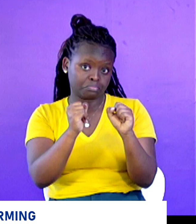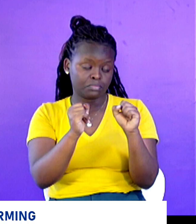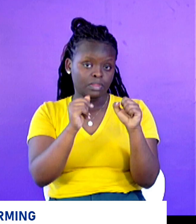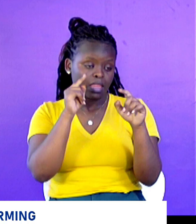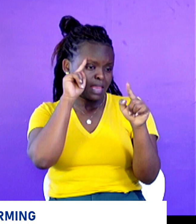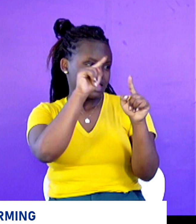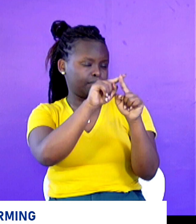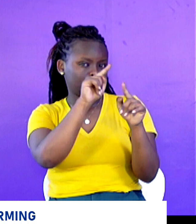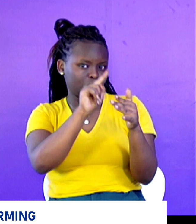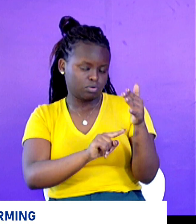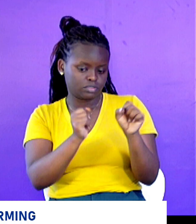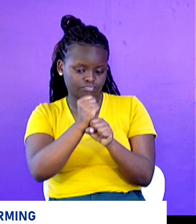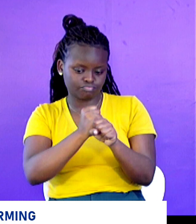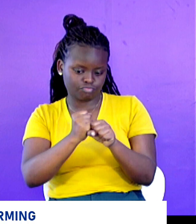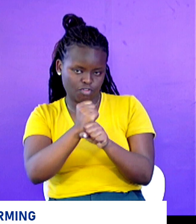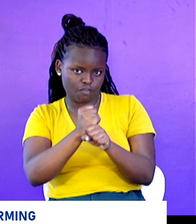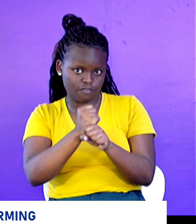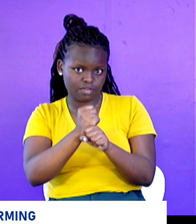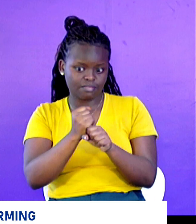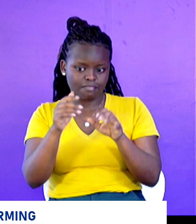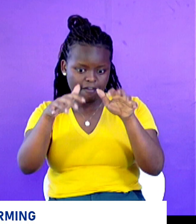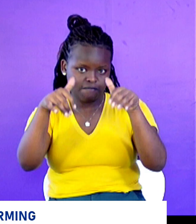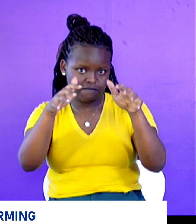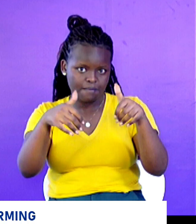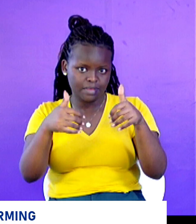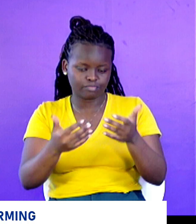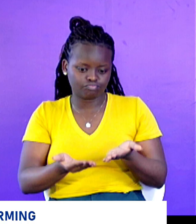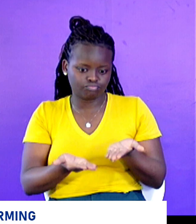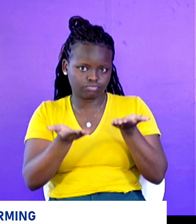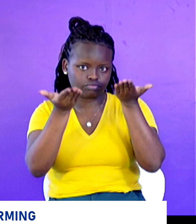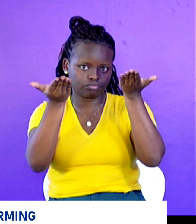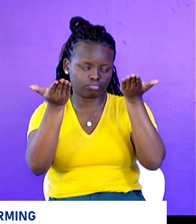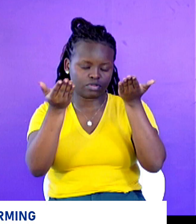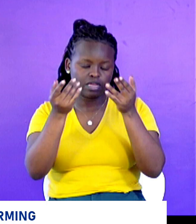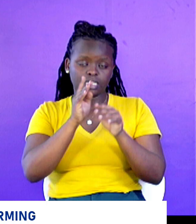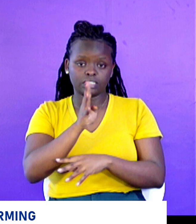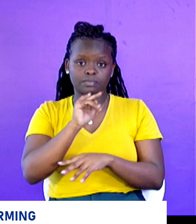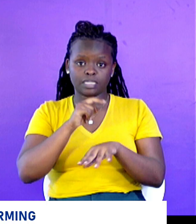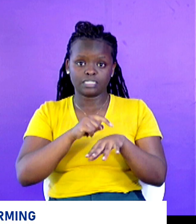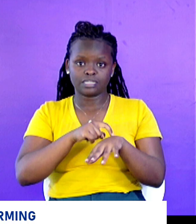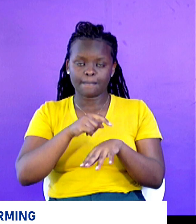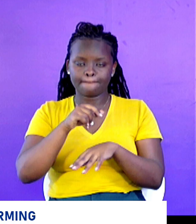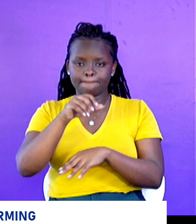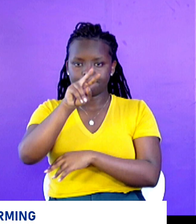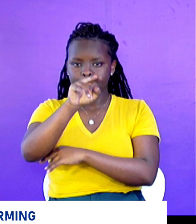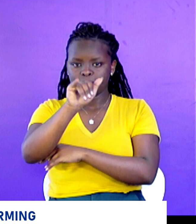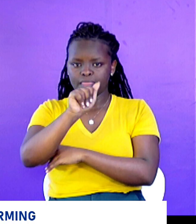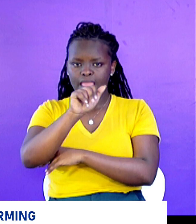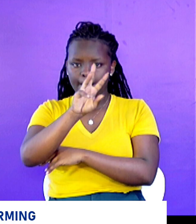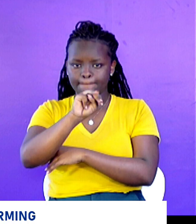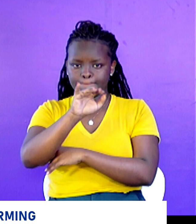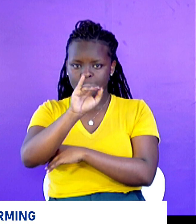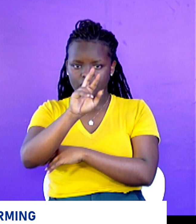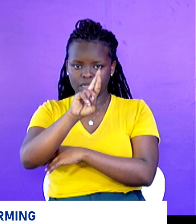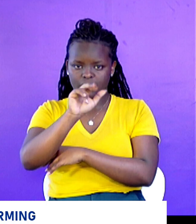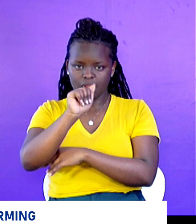reviving coffee farming across the country. Speaking in Ekorenyo, Nyamira County, during a meeting with